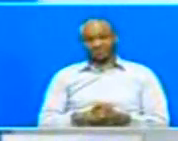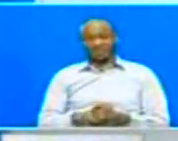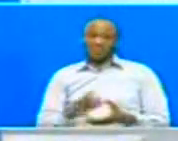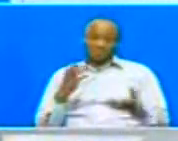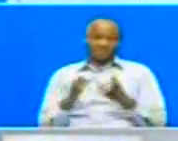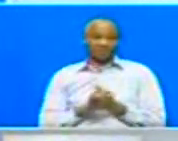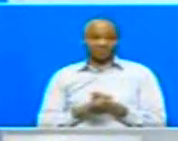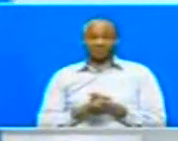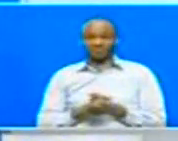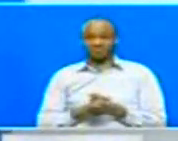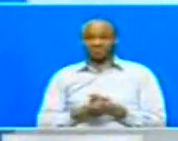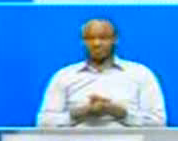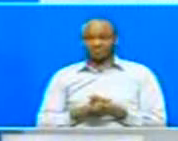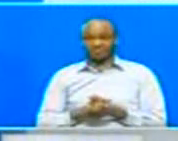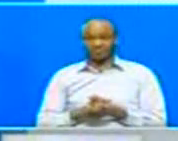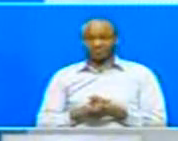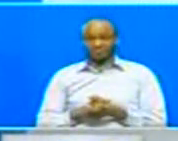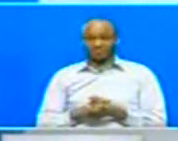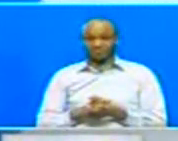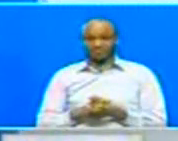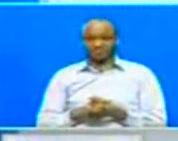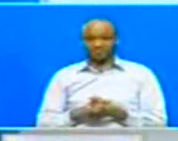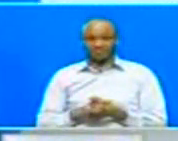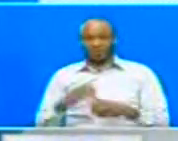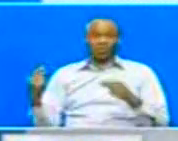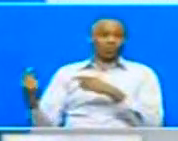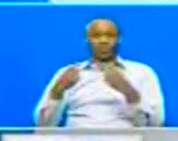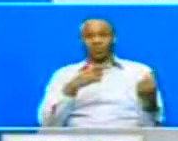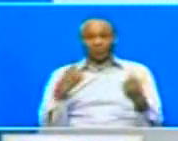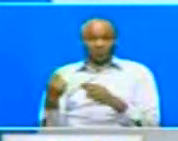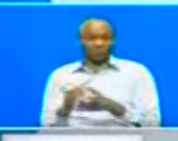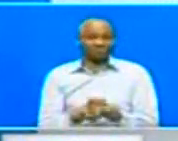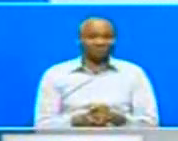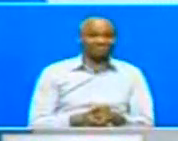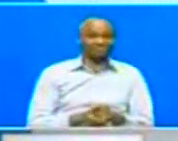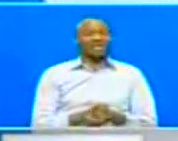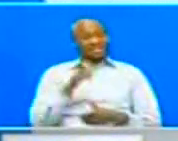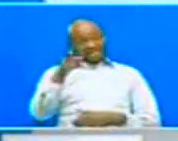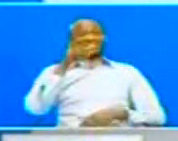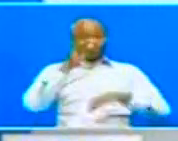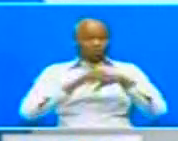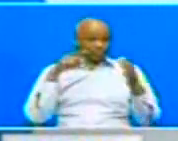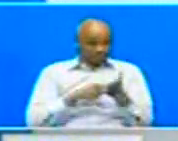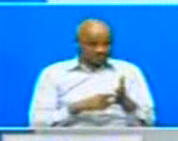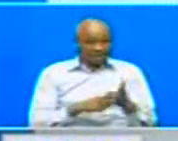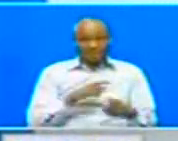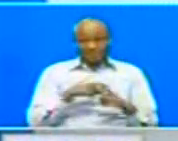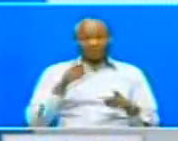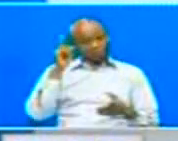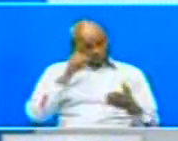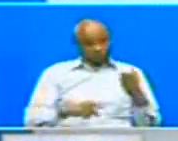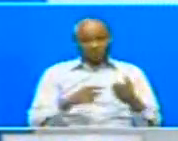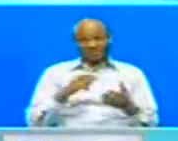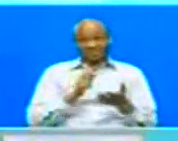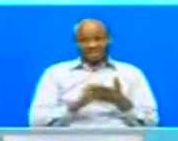government, yes. How many have come since? Yes, quite a number coming in. Your response to that? Makes a very good point. Yeah. But again, back to what we